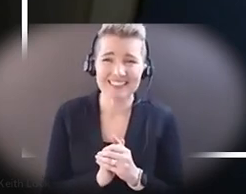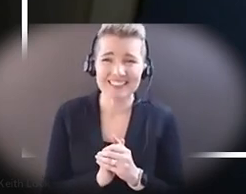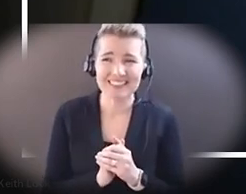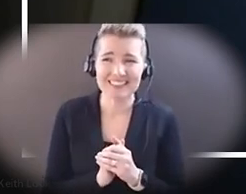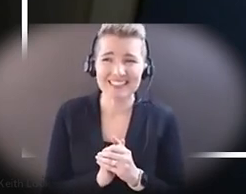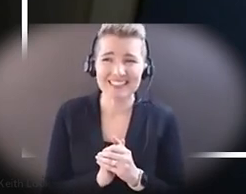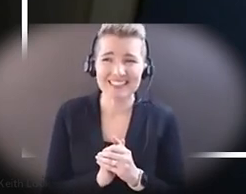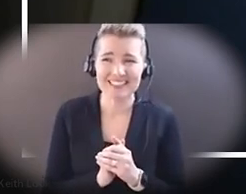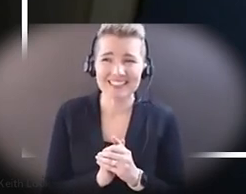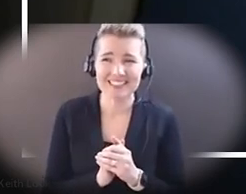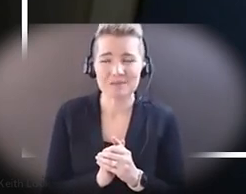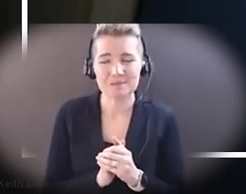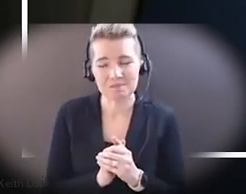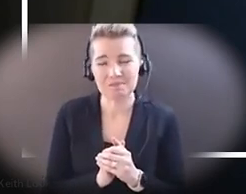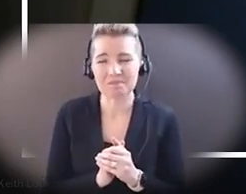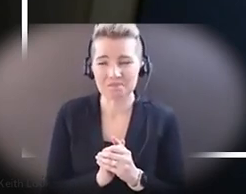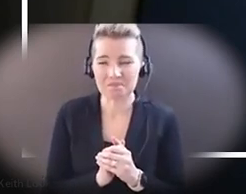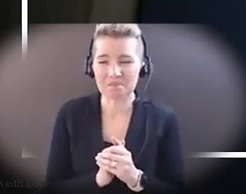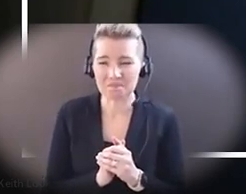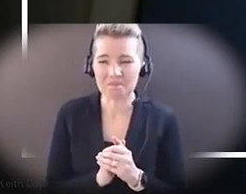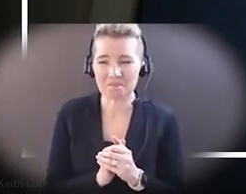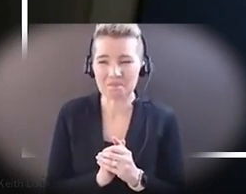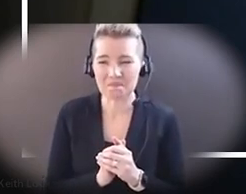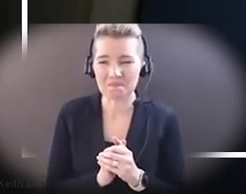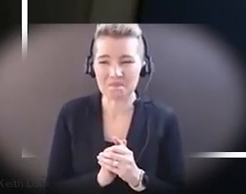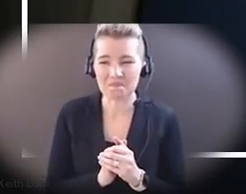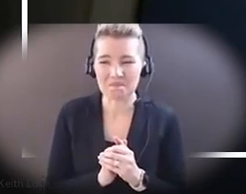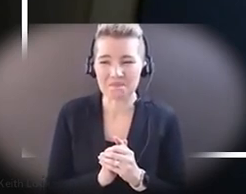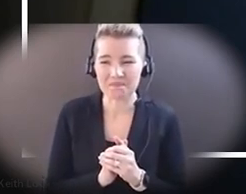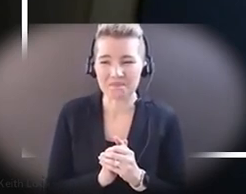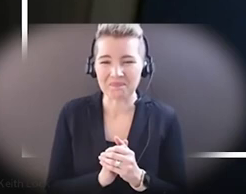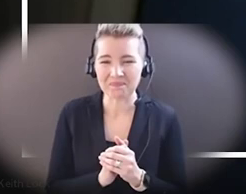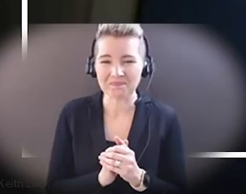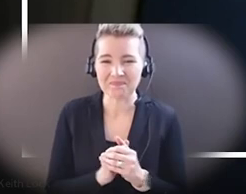it's important that the generations